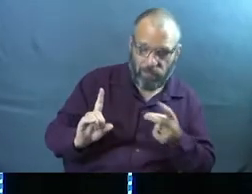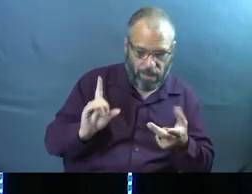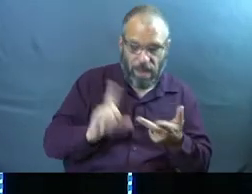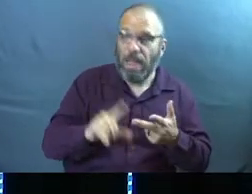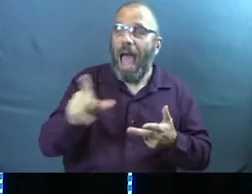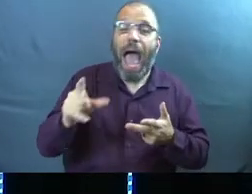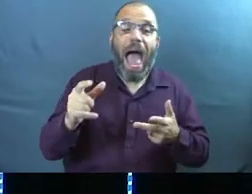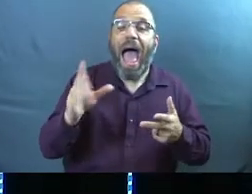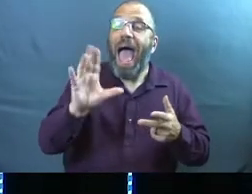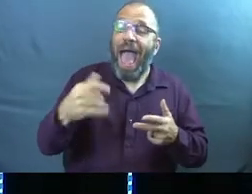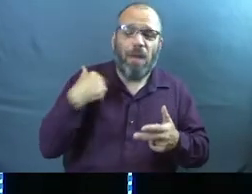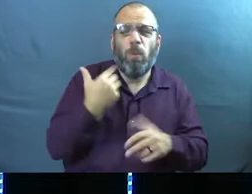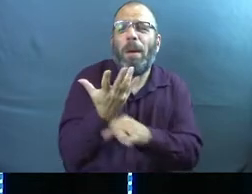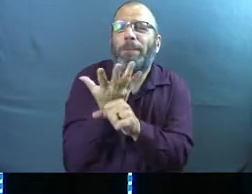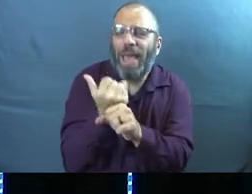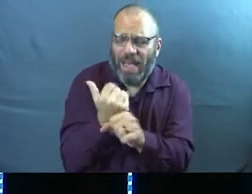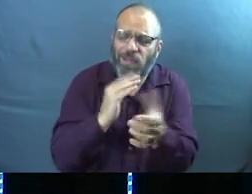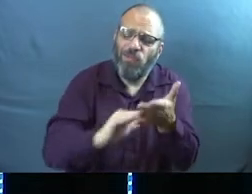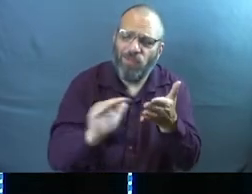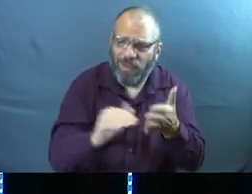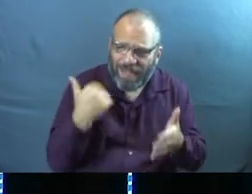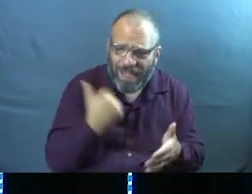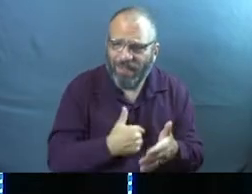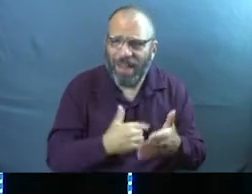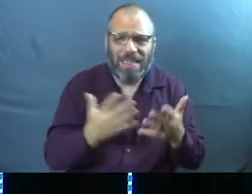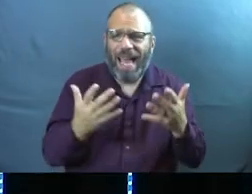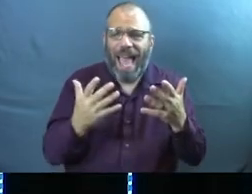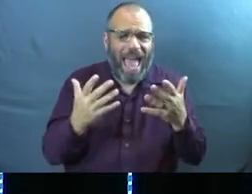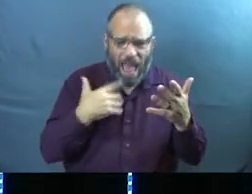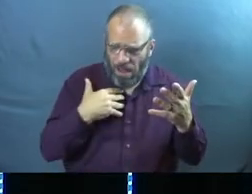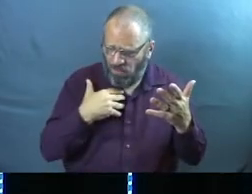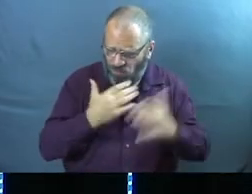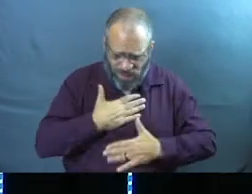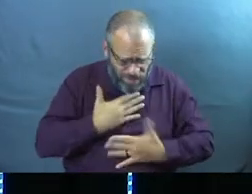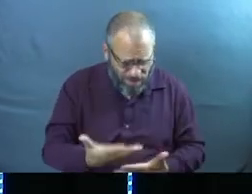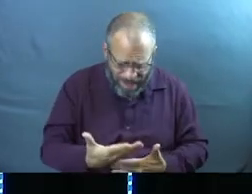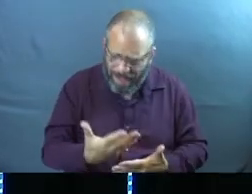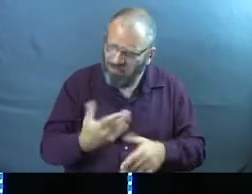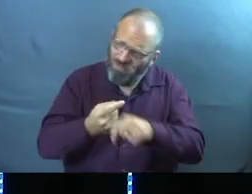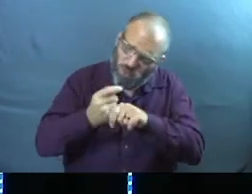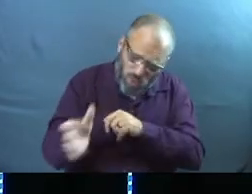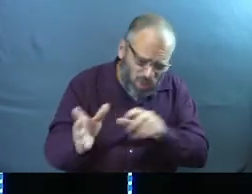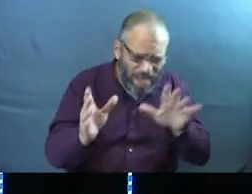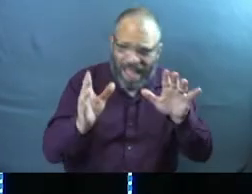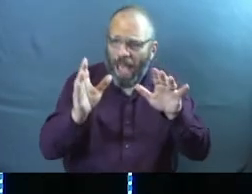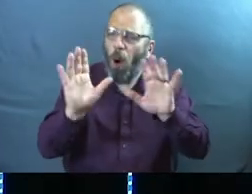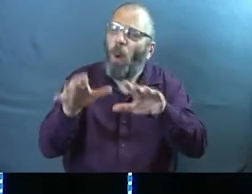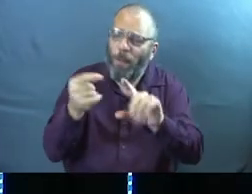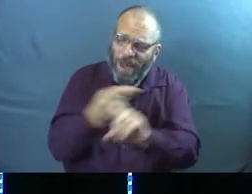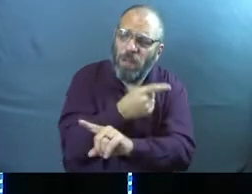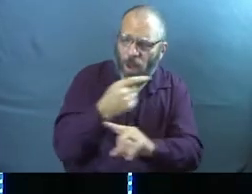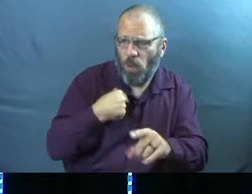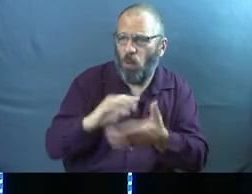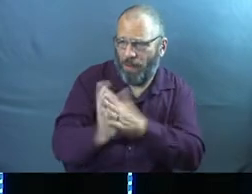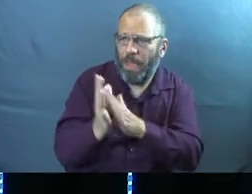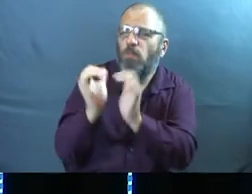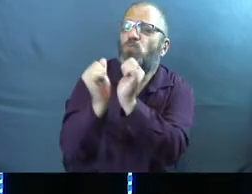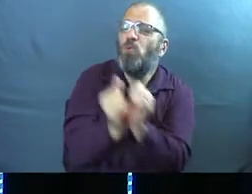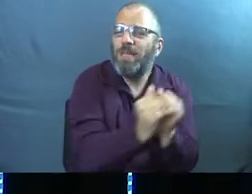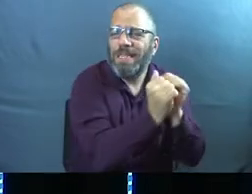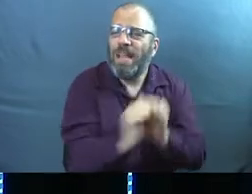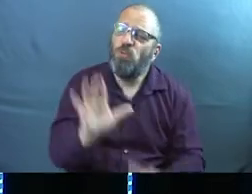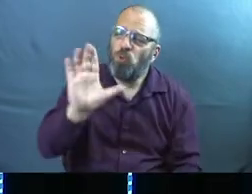then they're saying, we're begging you to forgive us. And they're like, we totally admit we were so cruel to you. And oh, by the way, we'll be your